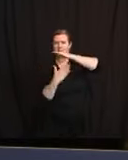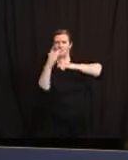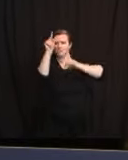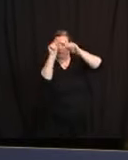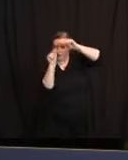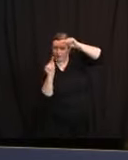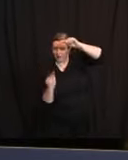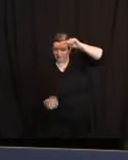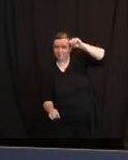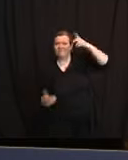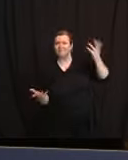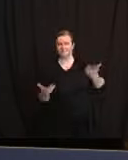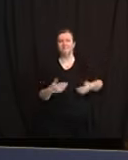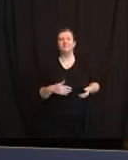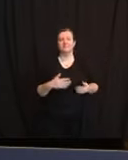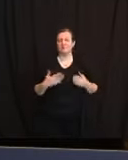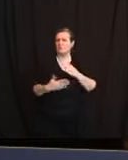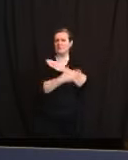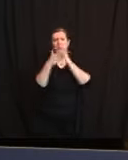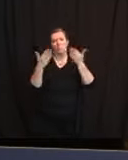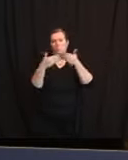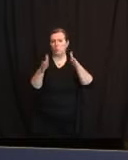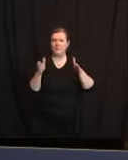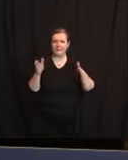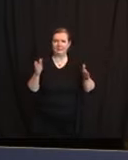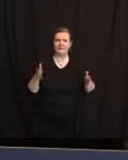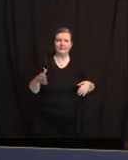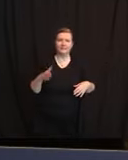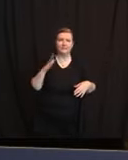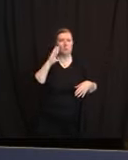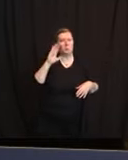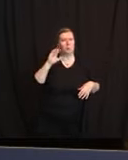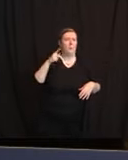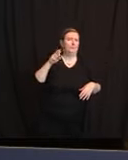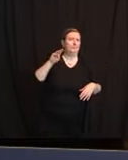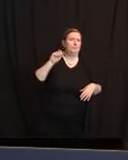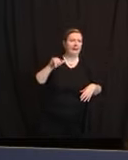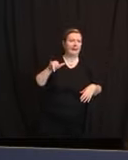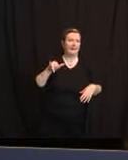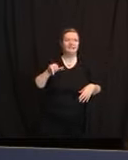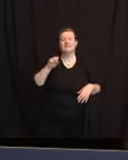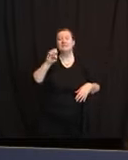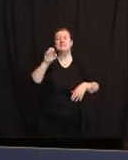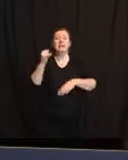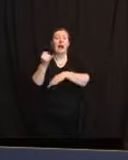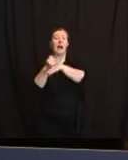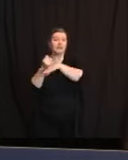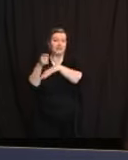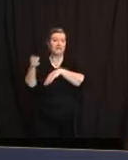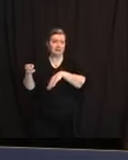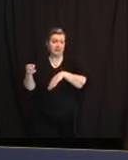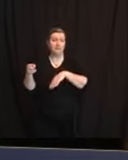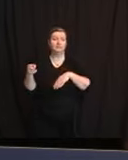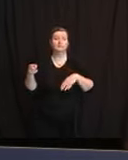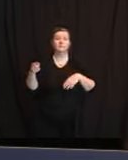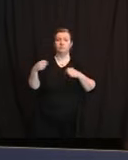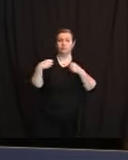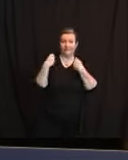beaches. I know that in Cape May, and in particular in Sea Isle, they are now waving to me with 5 fingers.